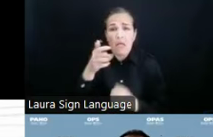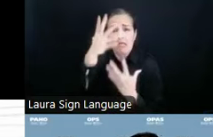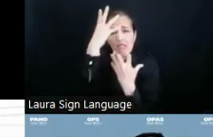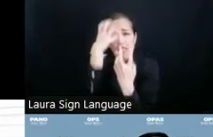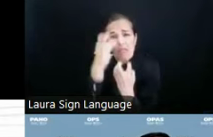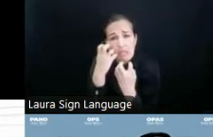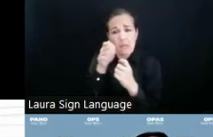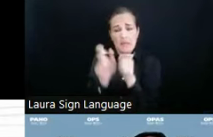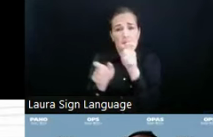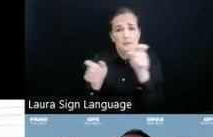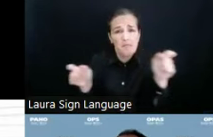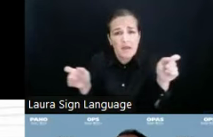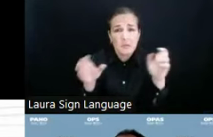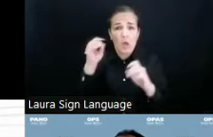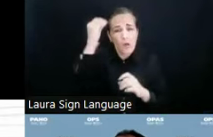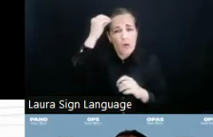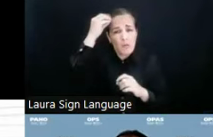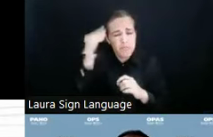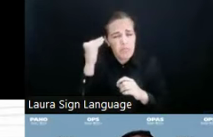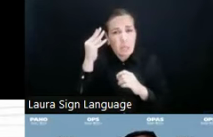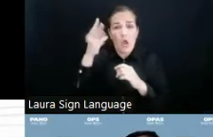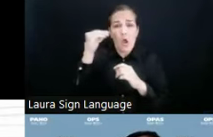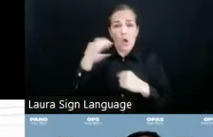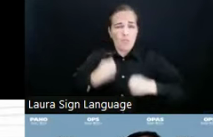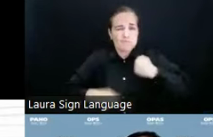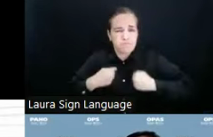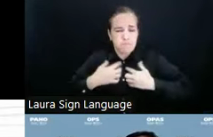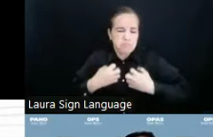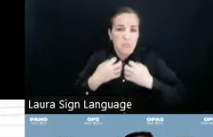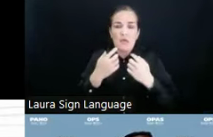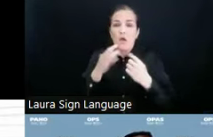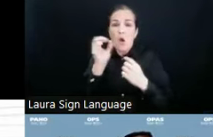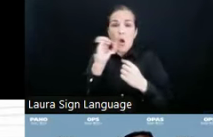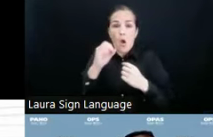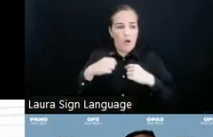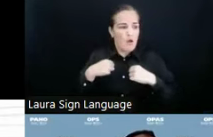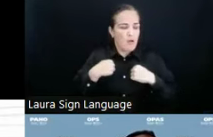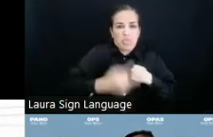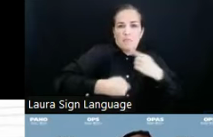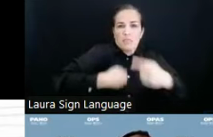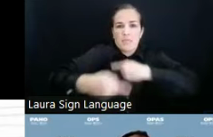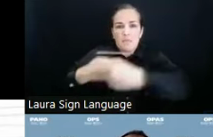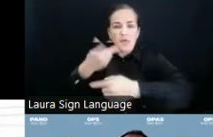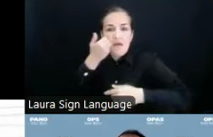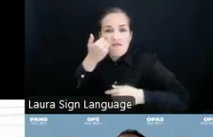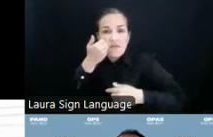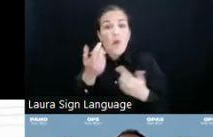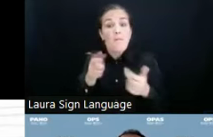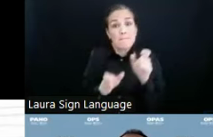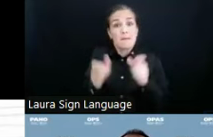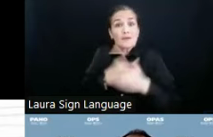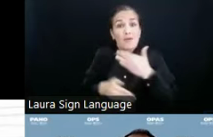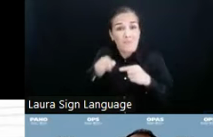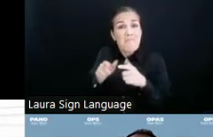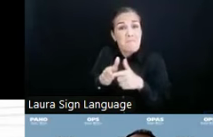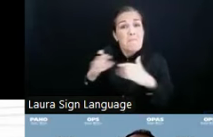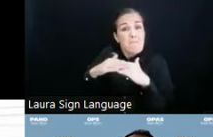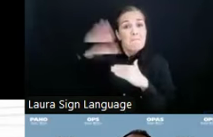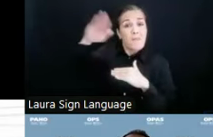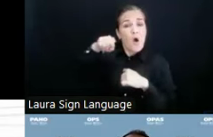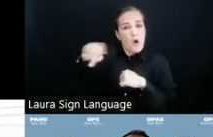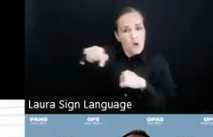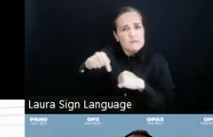health. They have incluso twice problemas as much risk cardiovasculares of y suffering enfermedades depression, reversibles. ictus, Y también las cardiovascular personas con diseases, discapacidad and experimentan una serie de